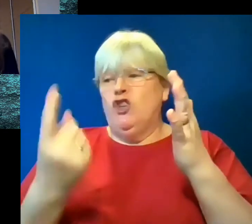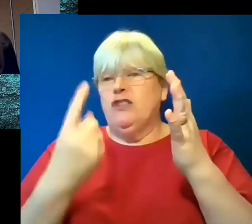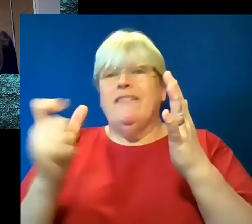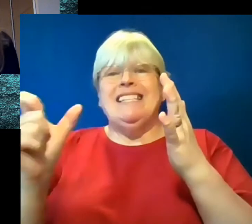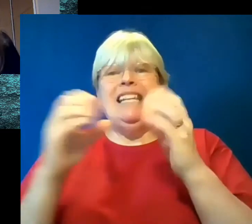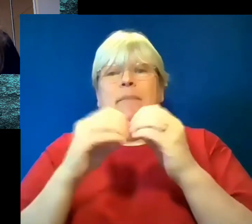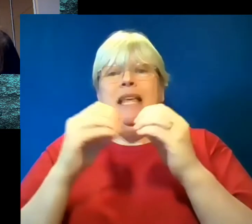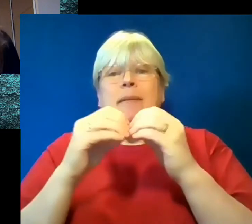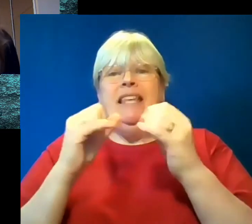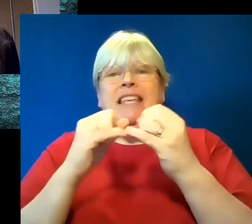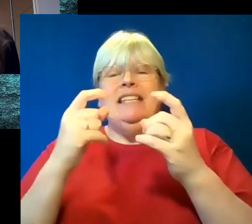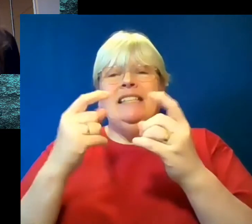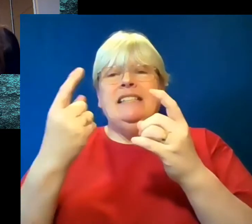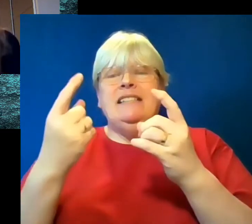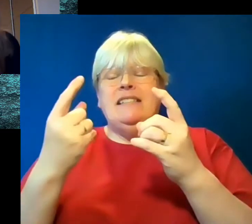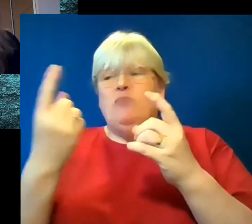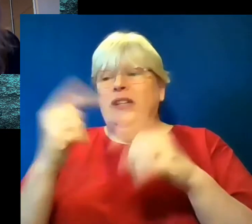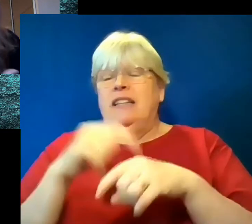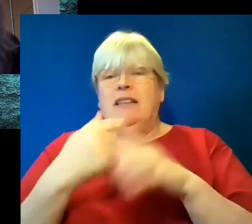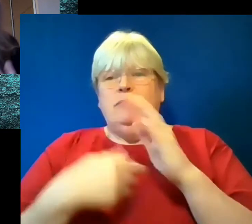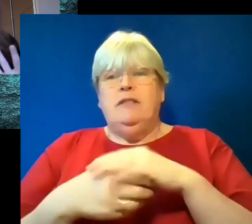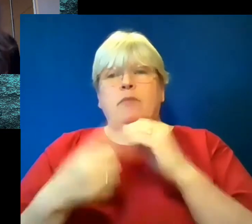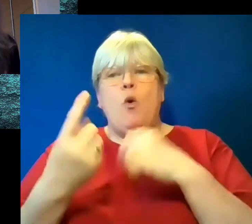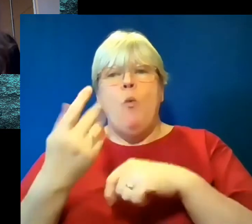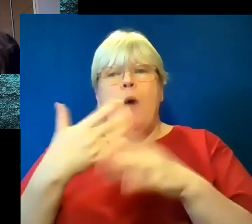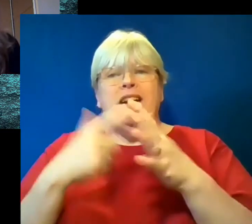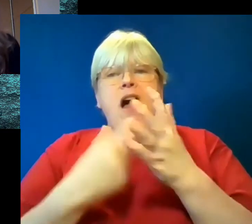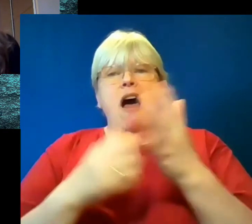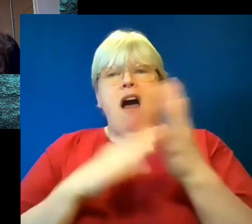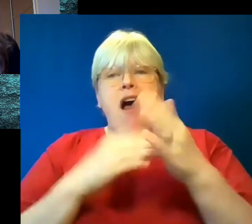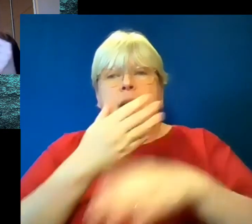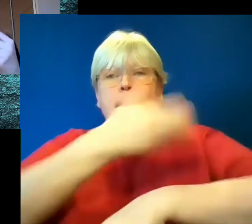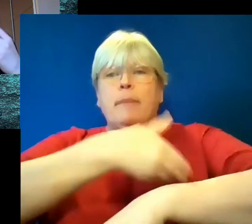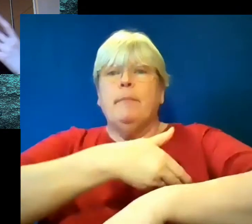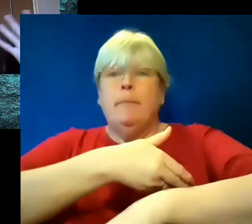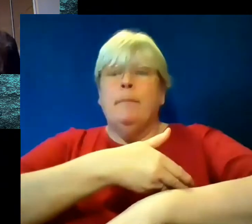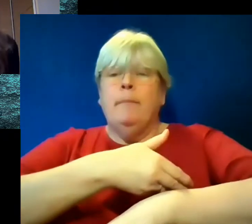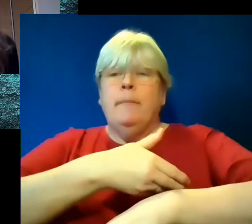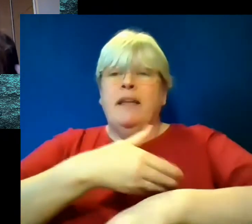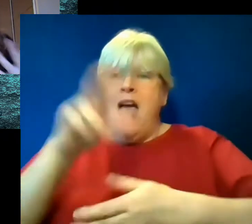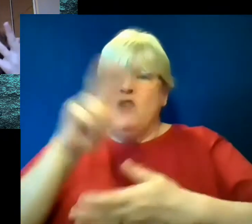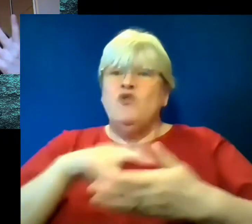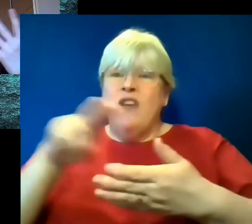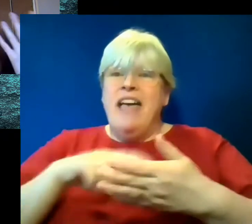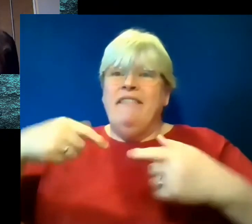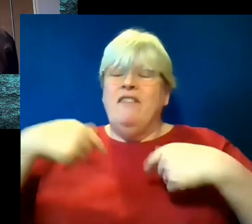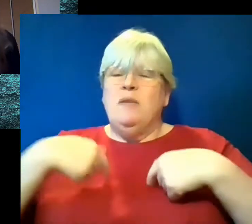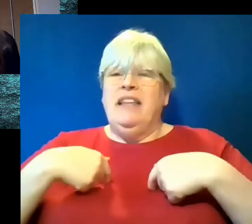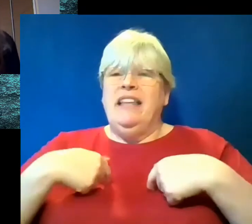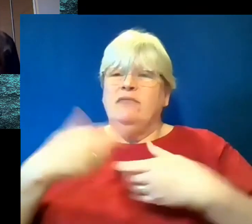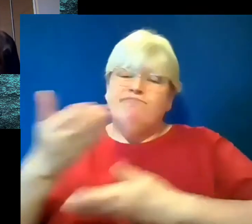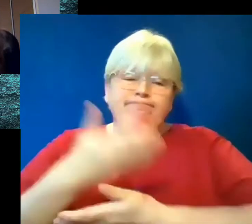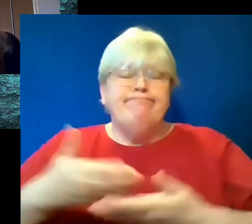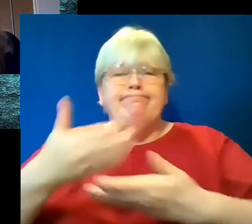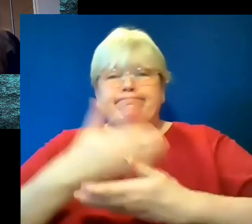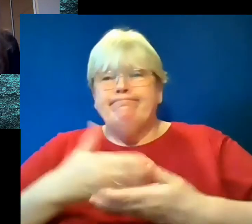who was born without her lower arm. She very kindly read it for me, and we discussed what difference in